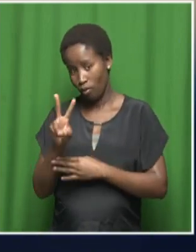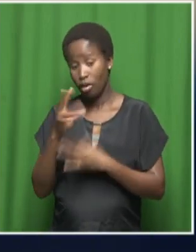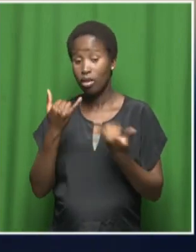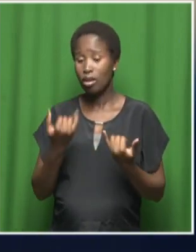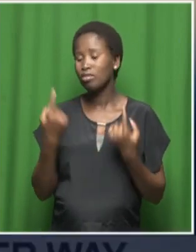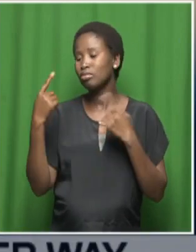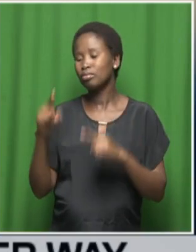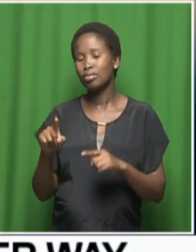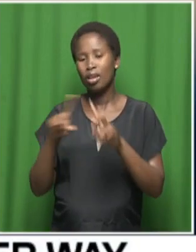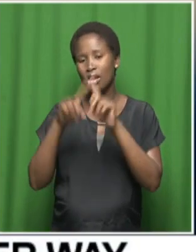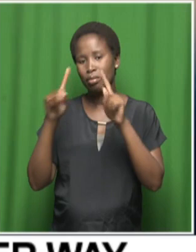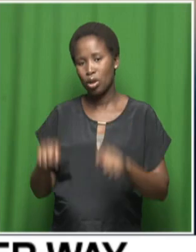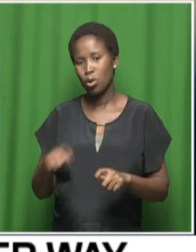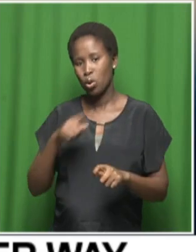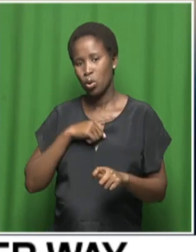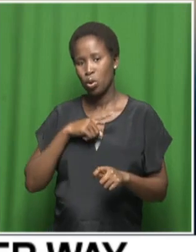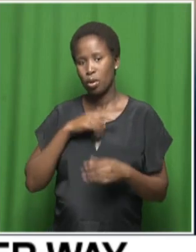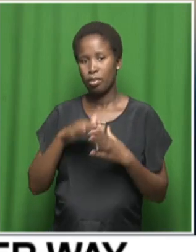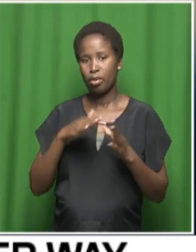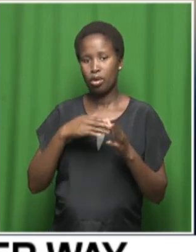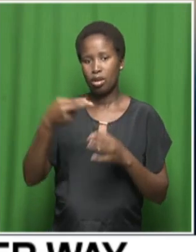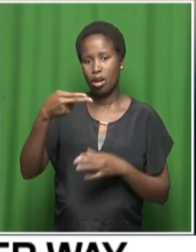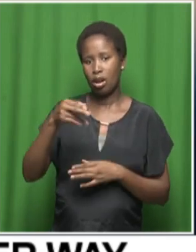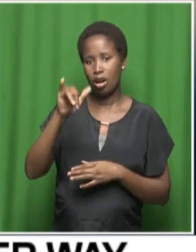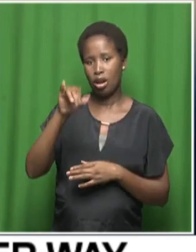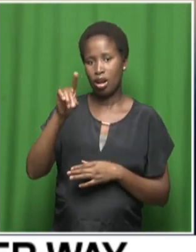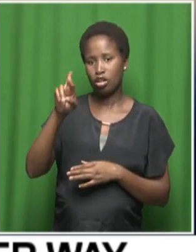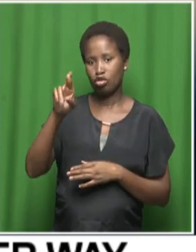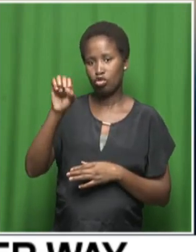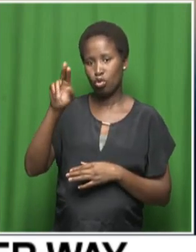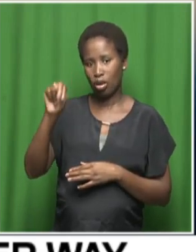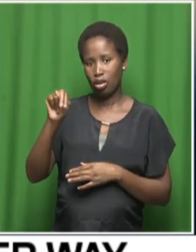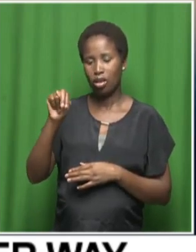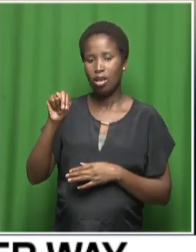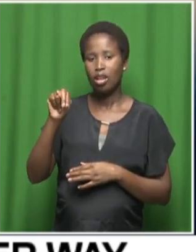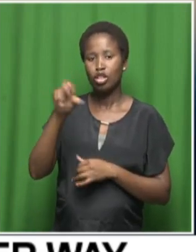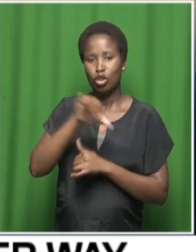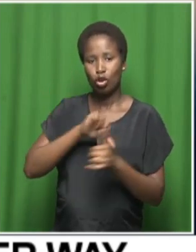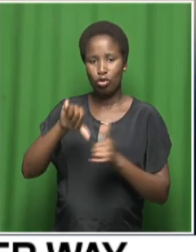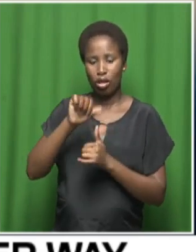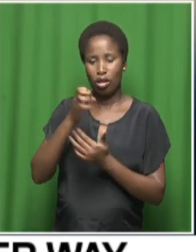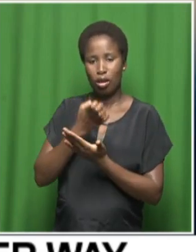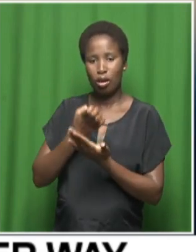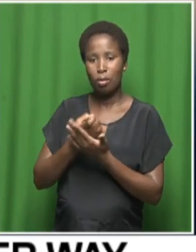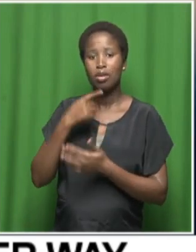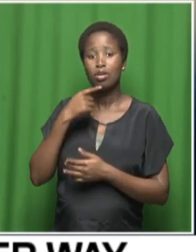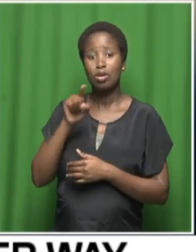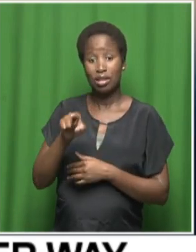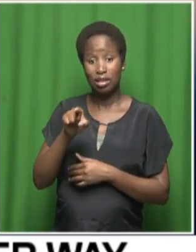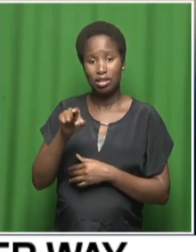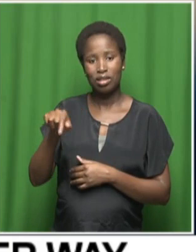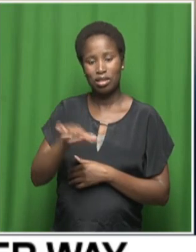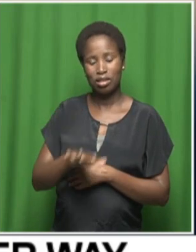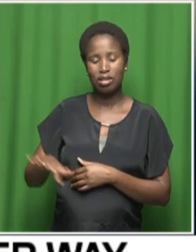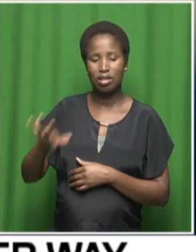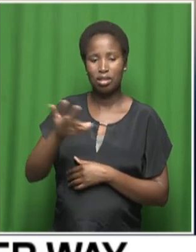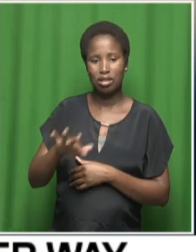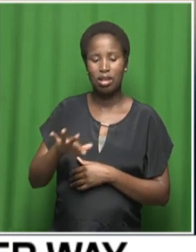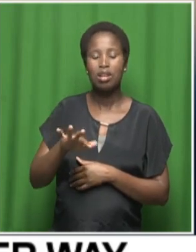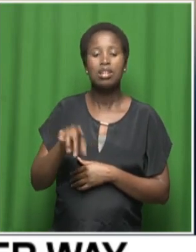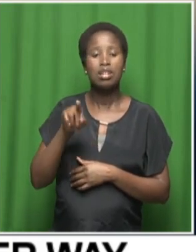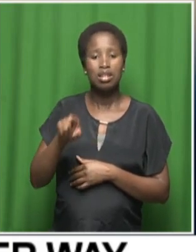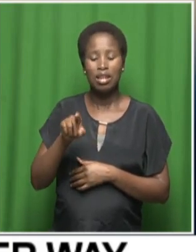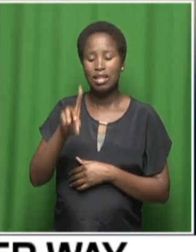because, you know, the hydrogen economy has become such a buzz phrase. Now, as the custodian of the Hydrogen Society Roadmap,